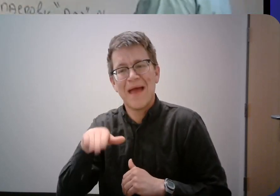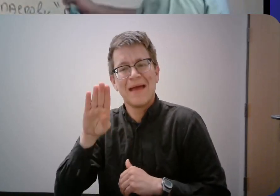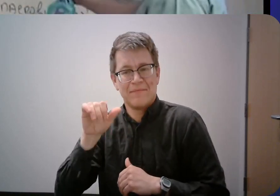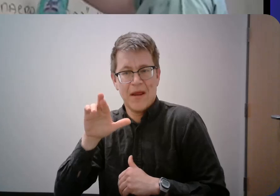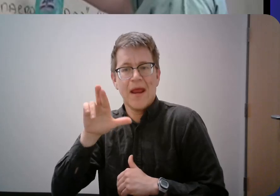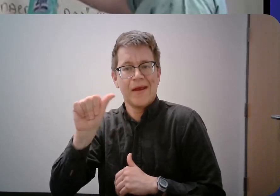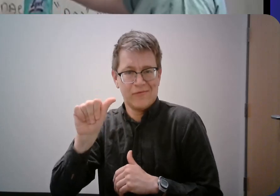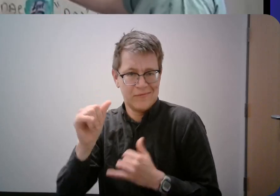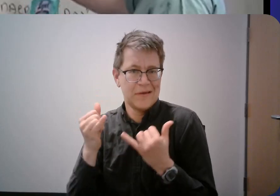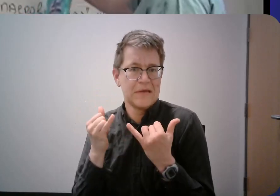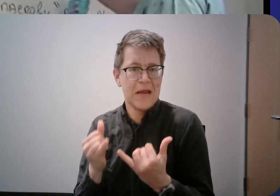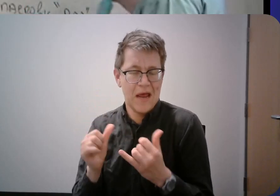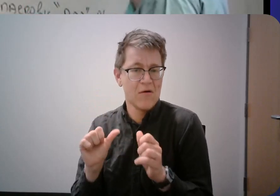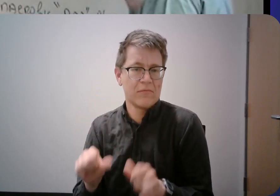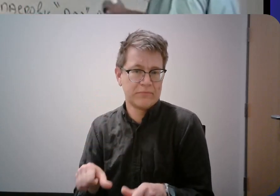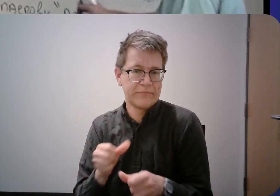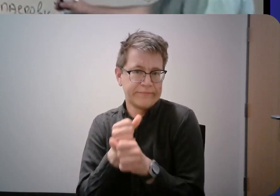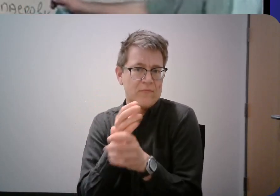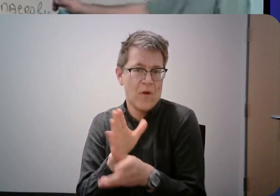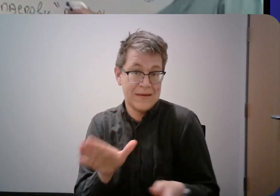staining.